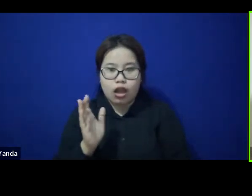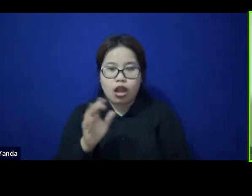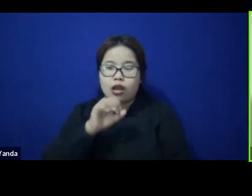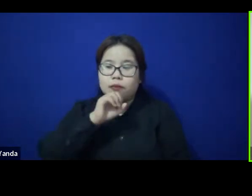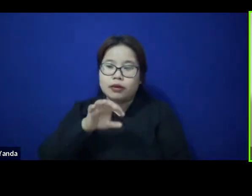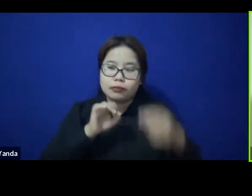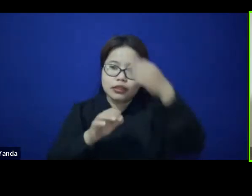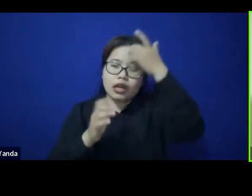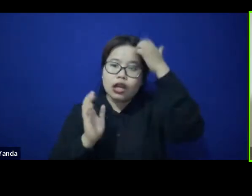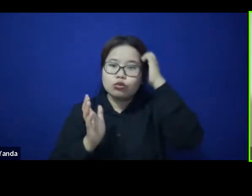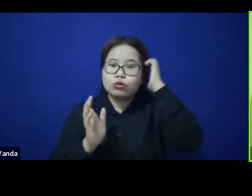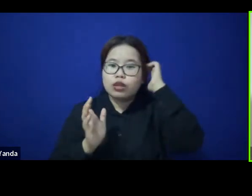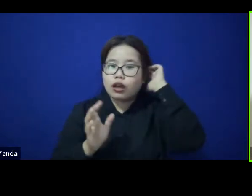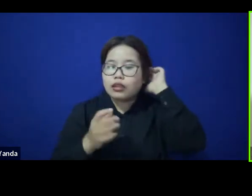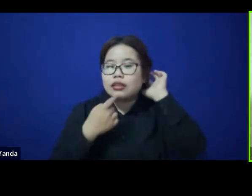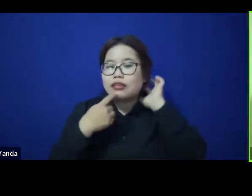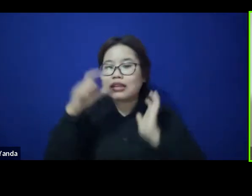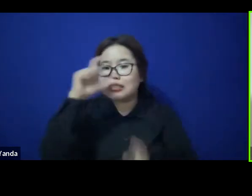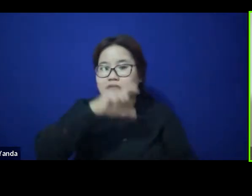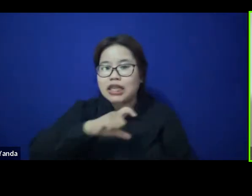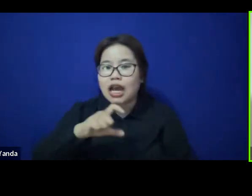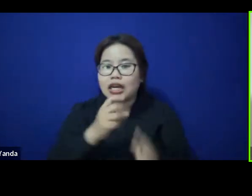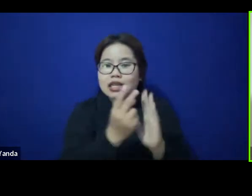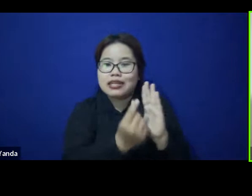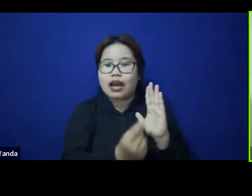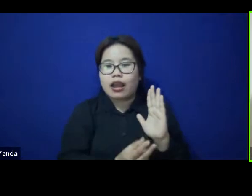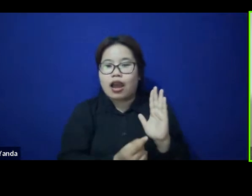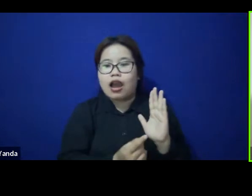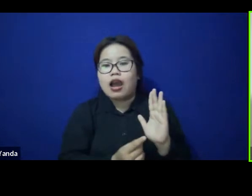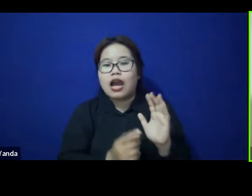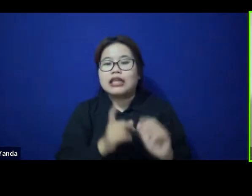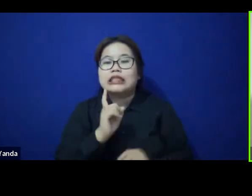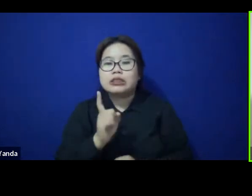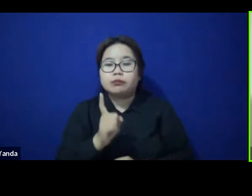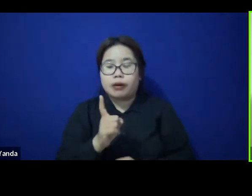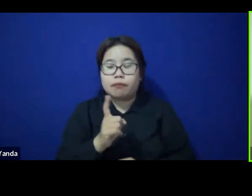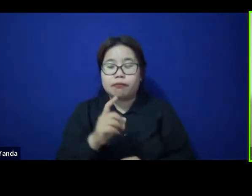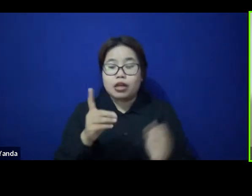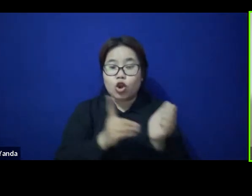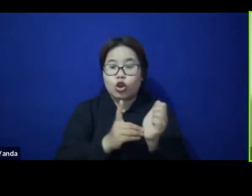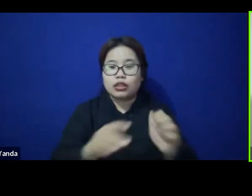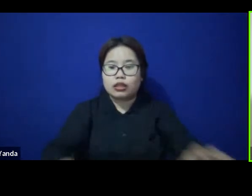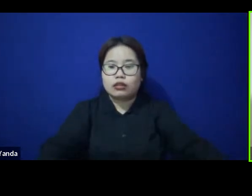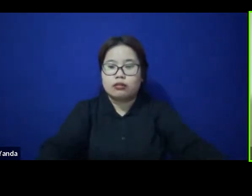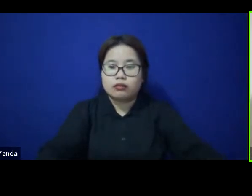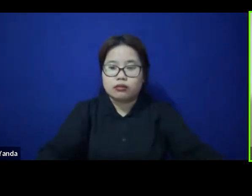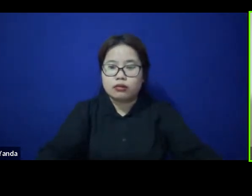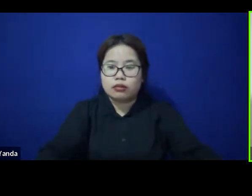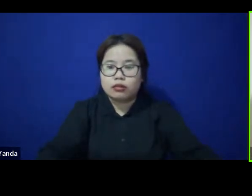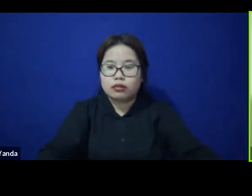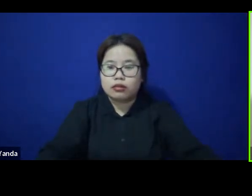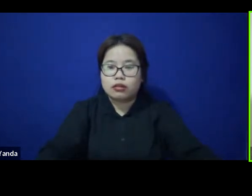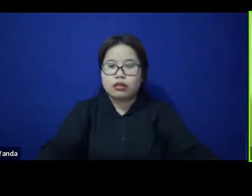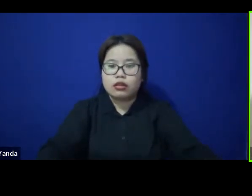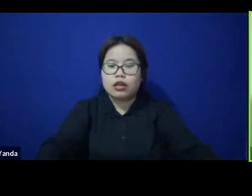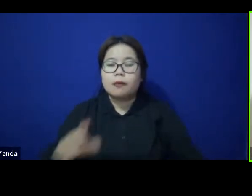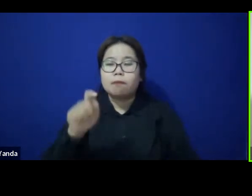funding, because that doctor was using her private office to assess